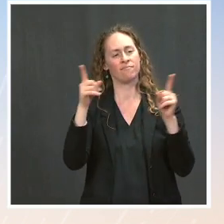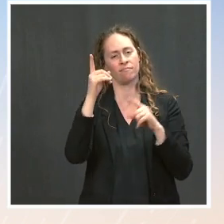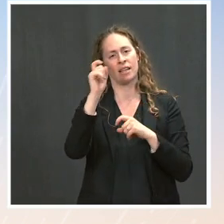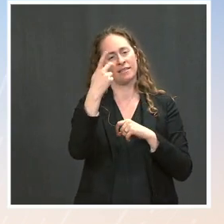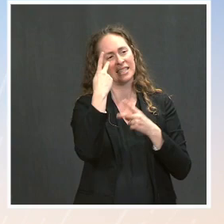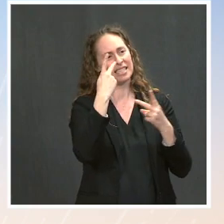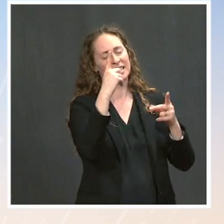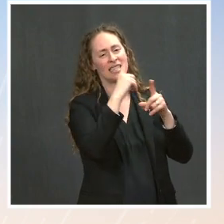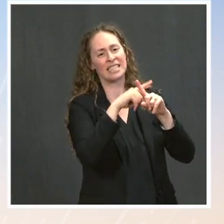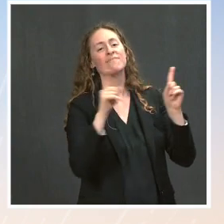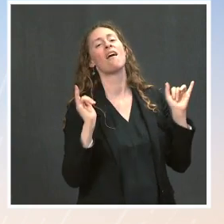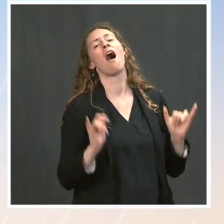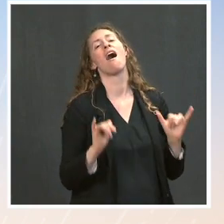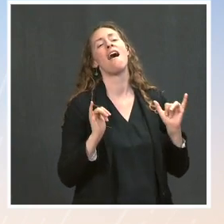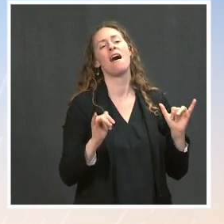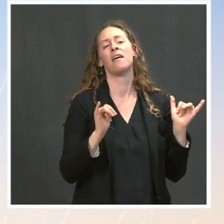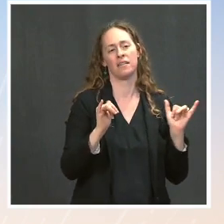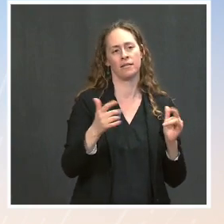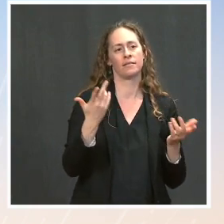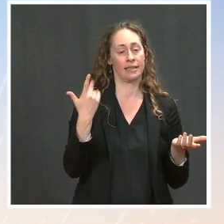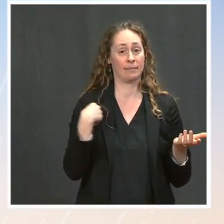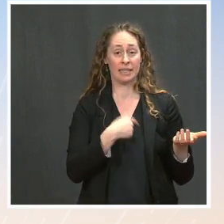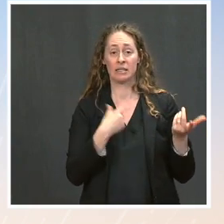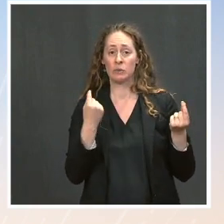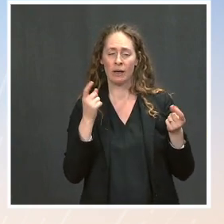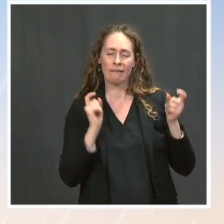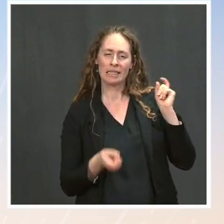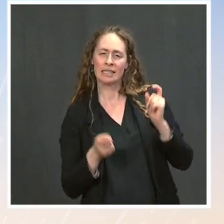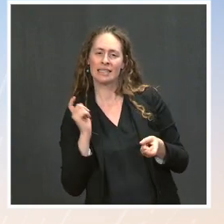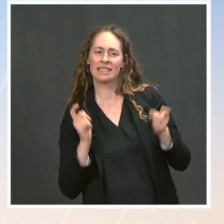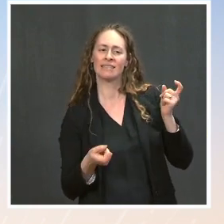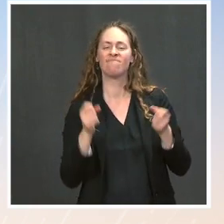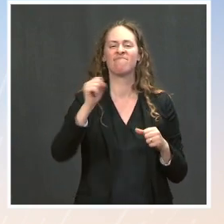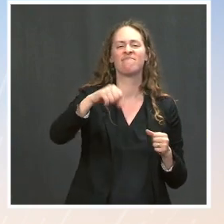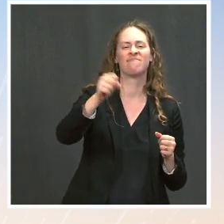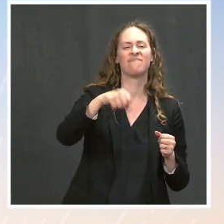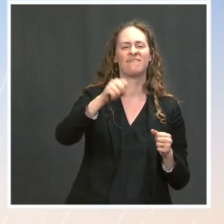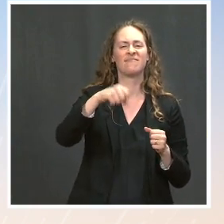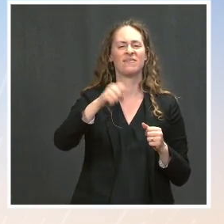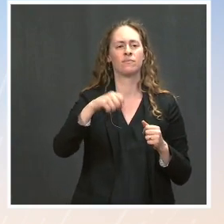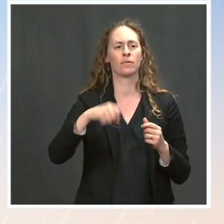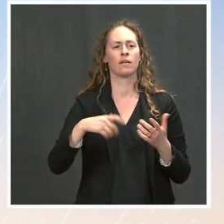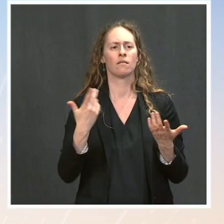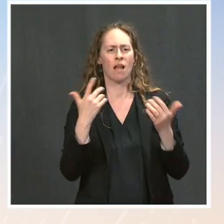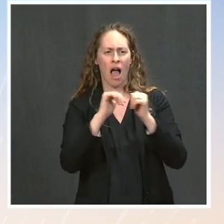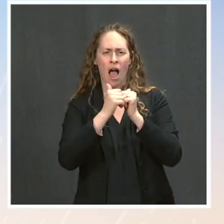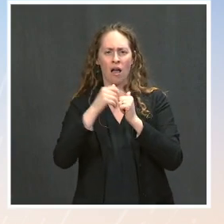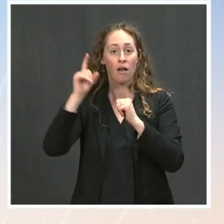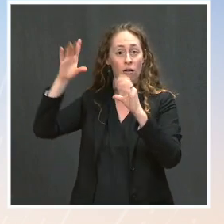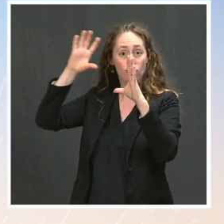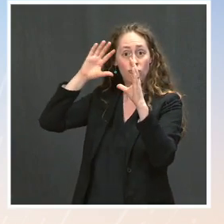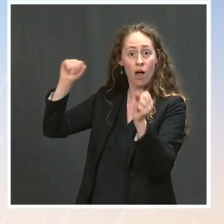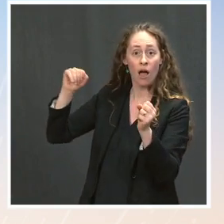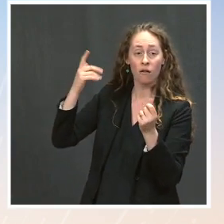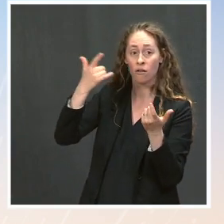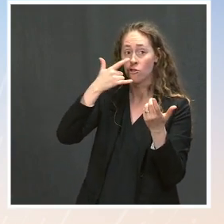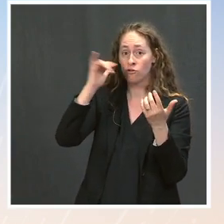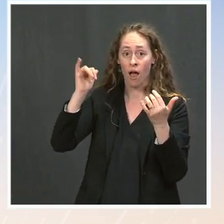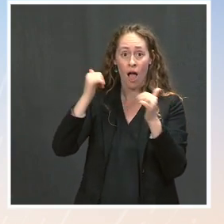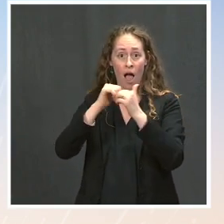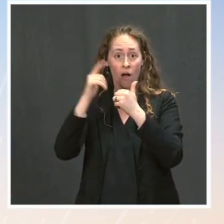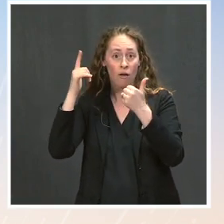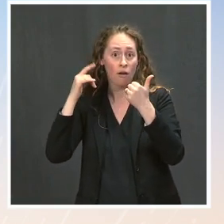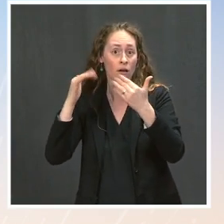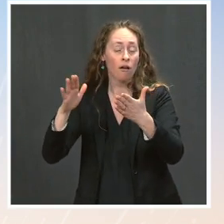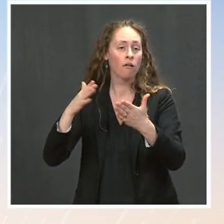past. So there's certainly an adjustment to, you know, how he'll speak to the audience, speaking directly to the American people at